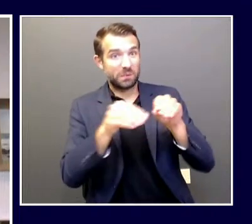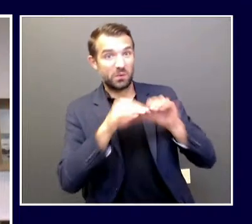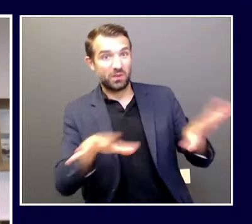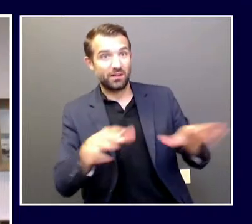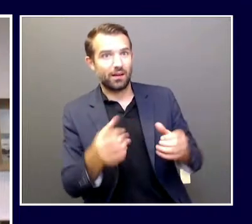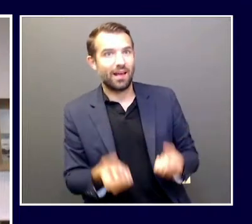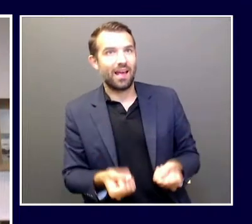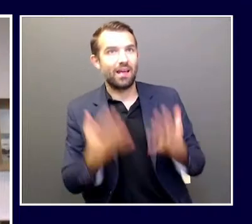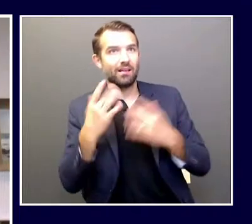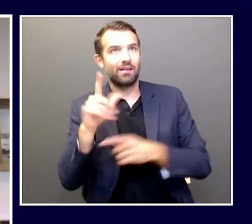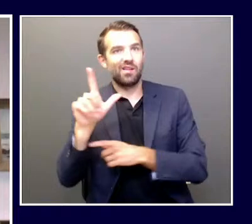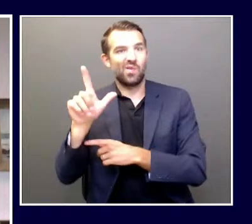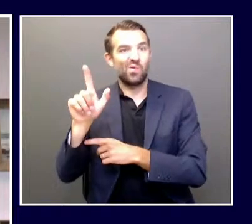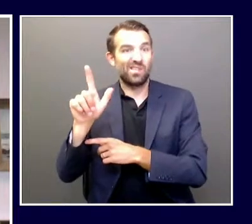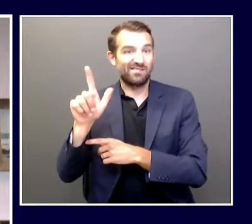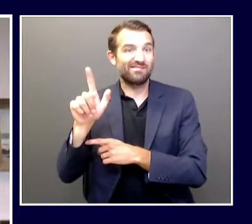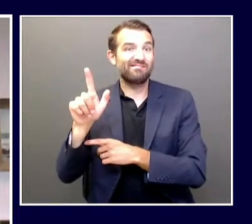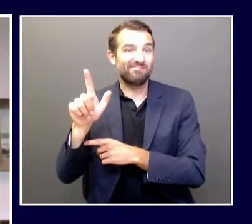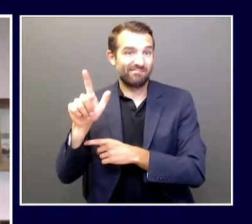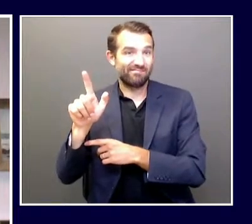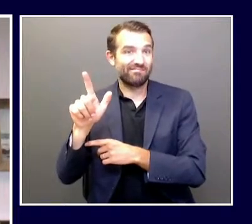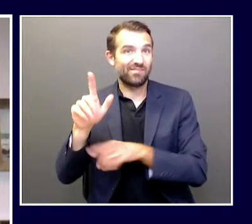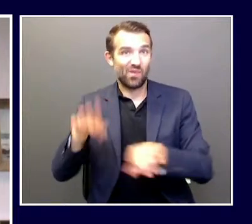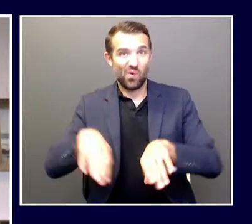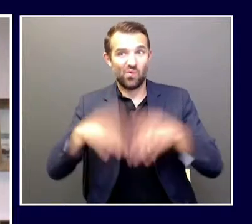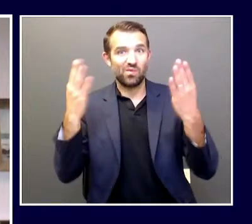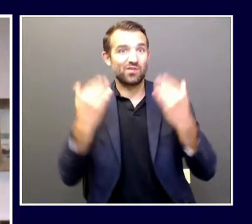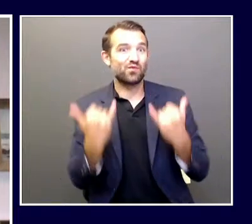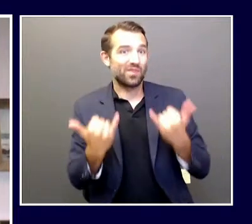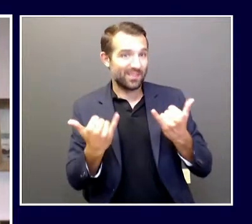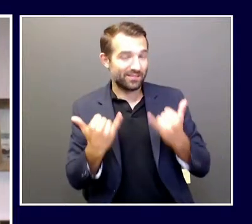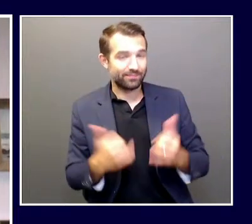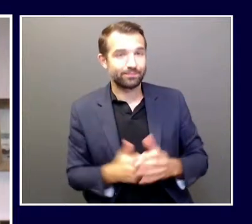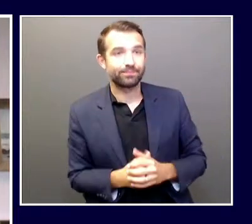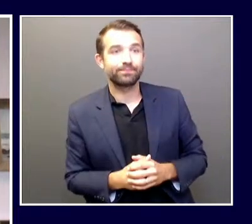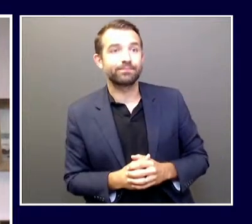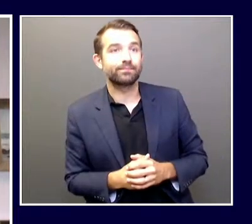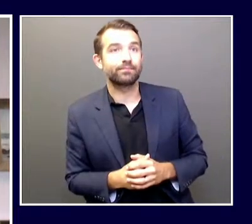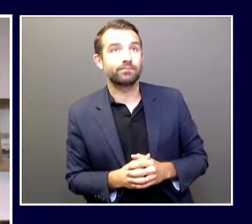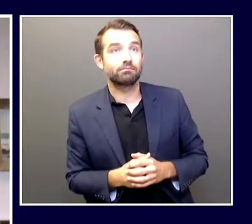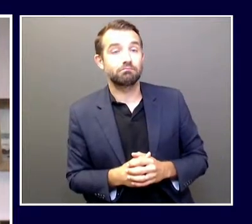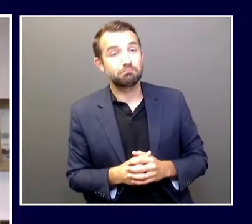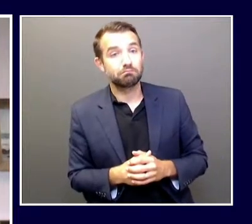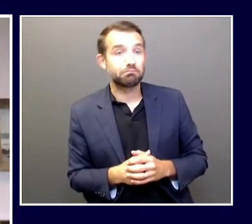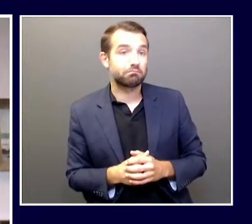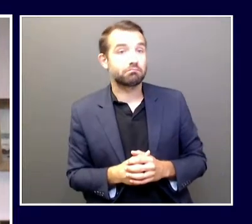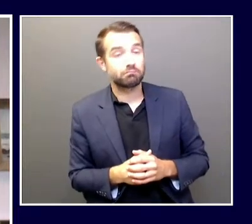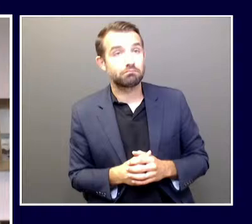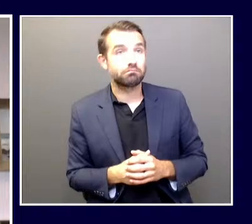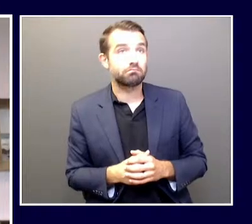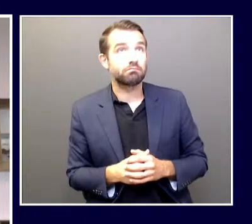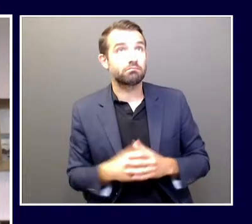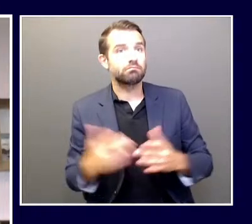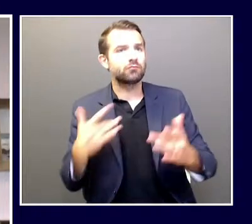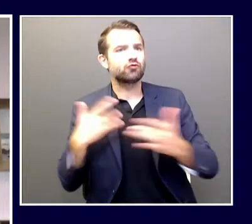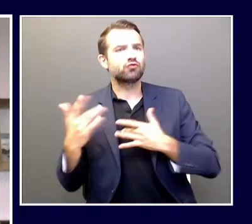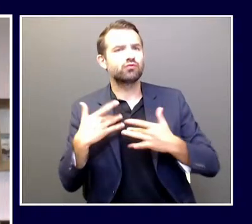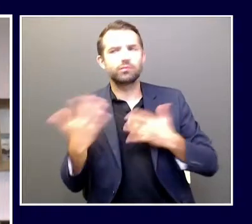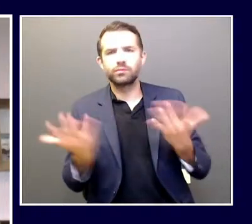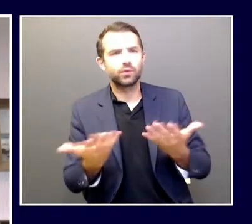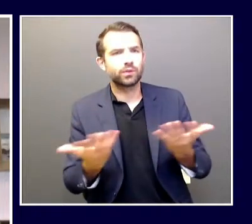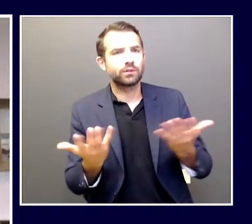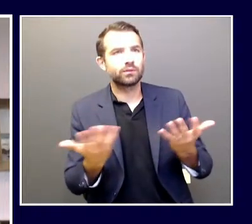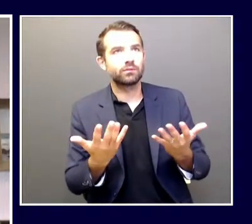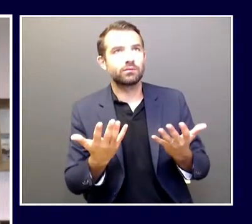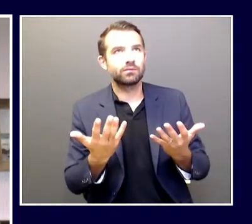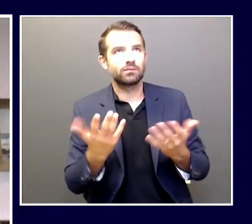investigations. But what's more important and more concerning is where those investigations, where those outbreaks